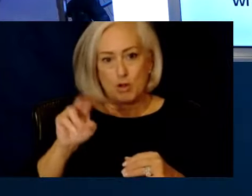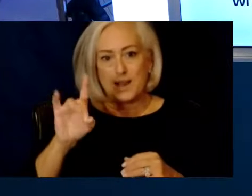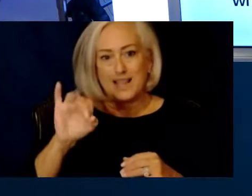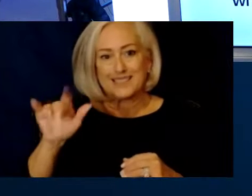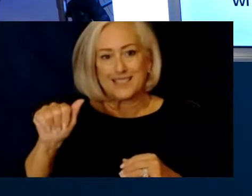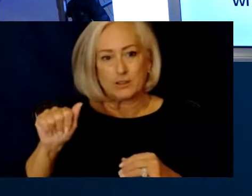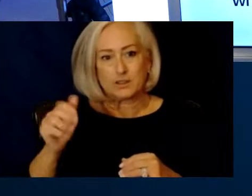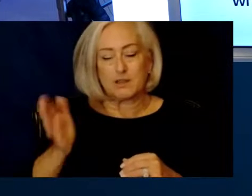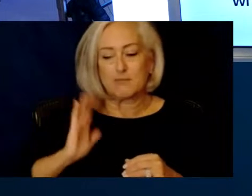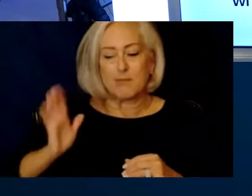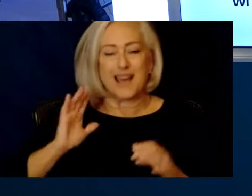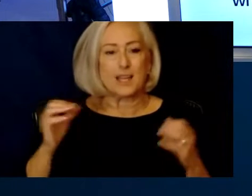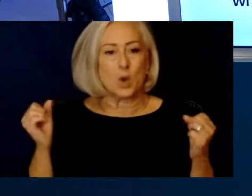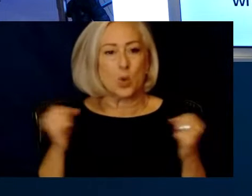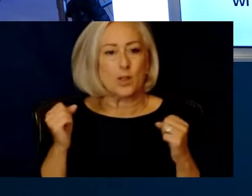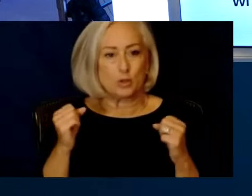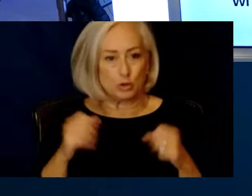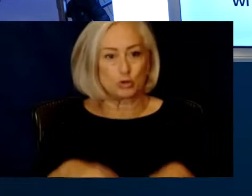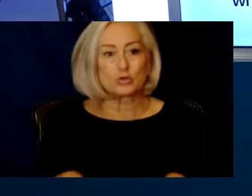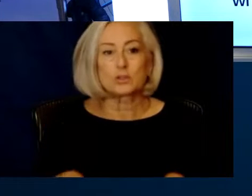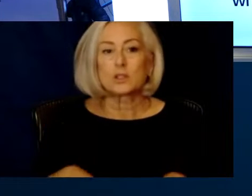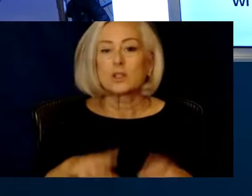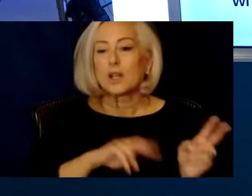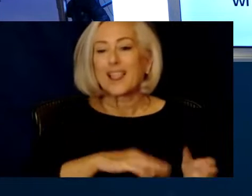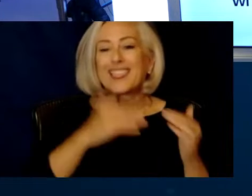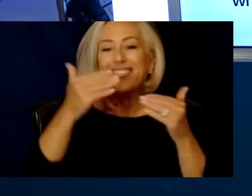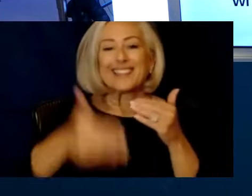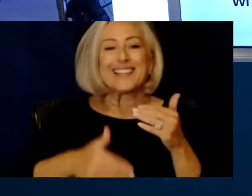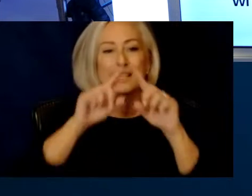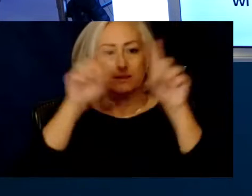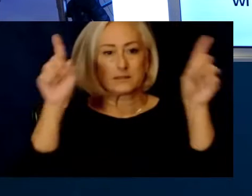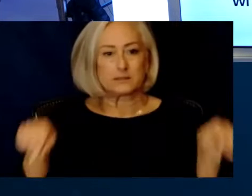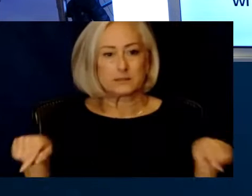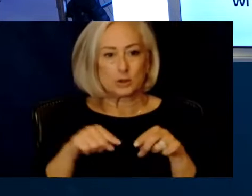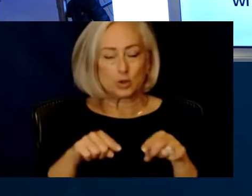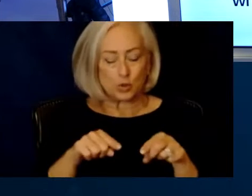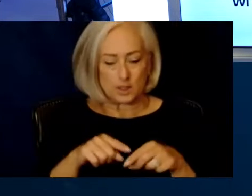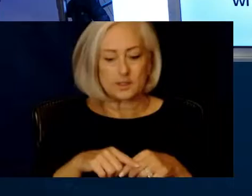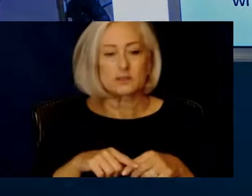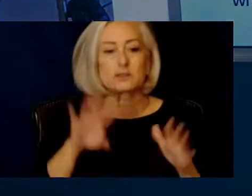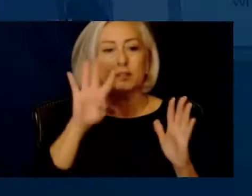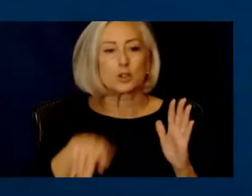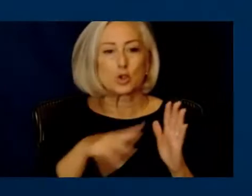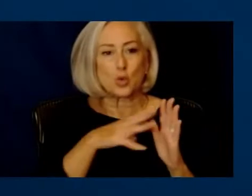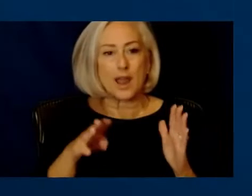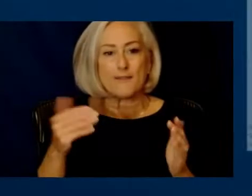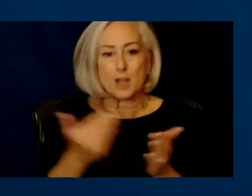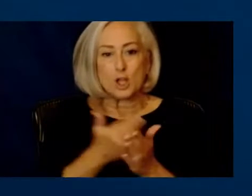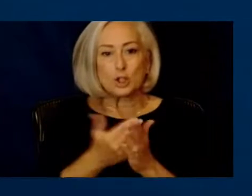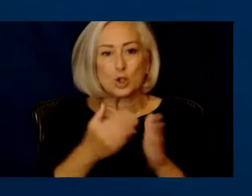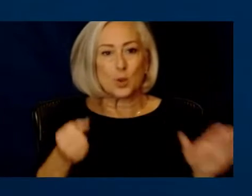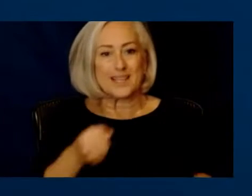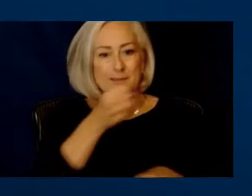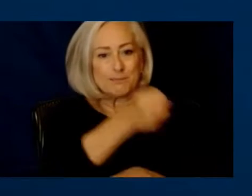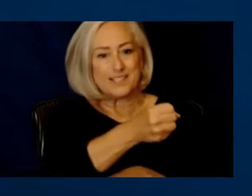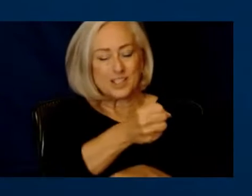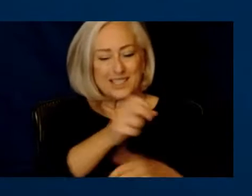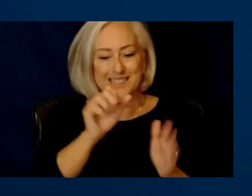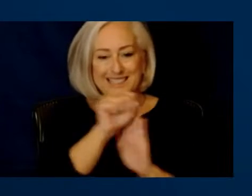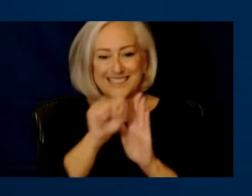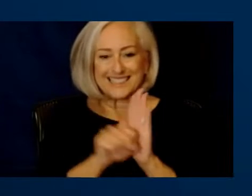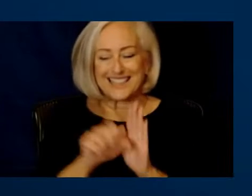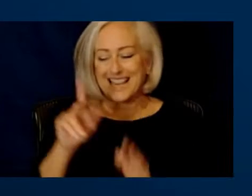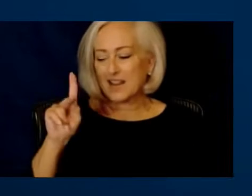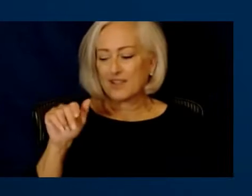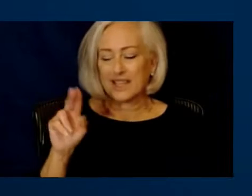in some of our graphs. If we look at the next one, this is CDC's numbers of new admissions, hospitalizations in the state of Kansas popping up here. And you